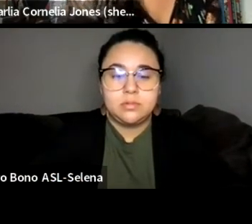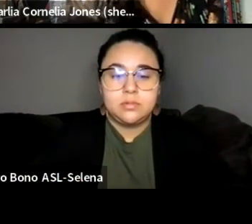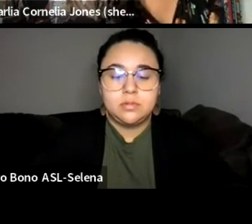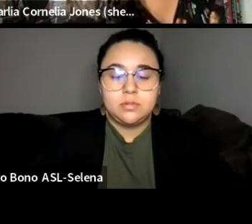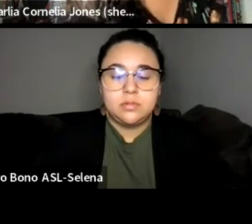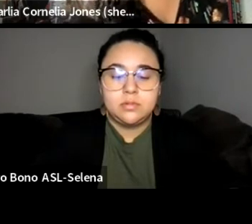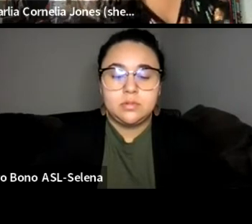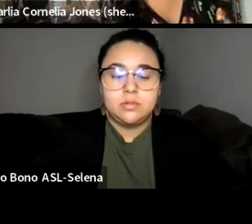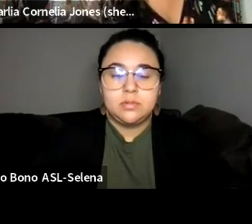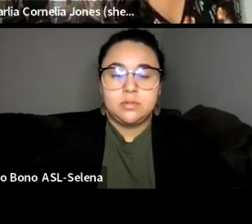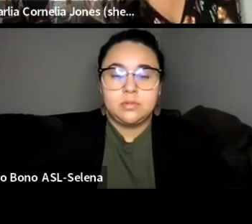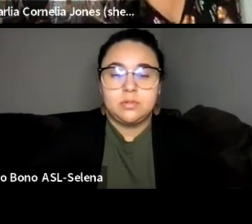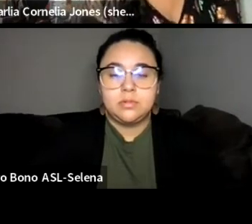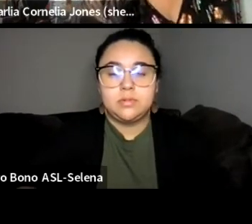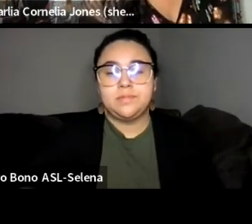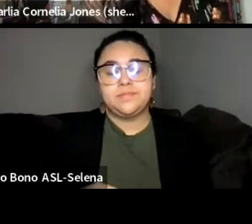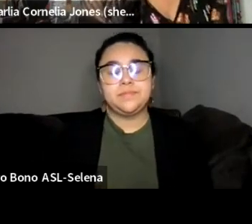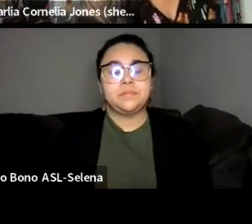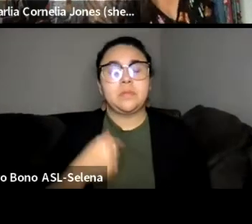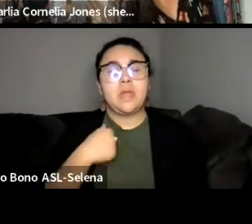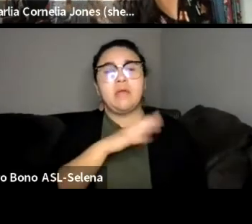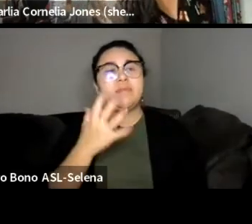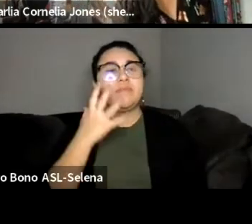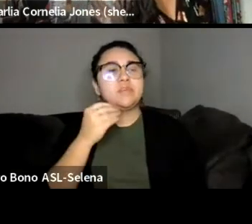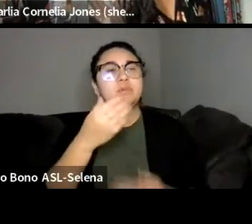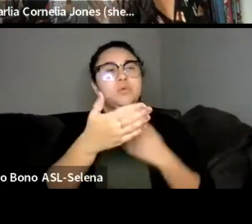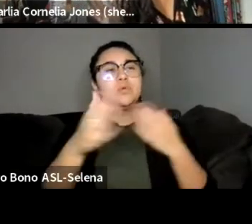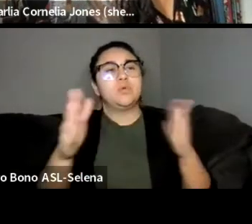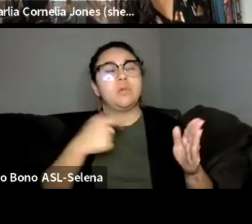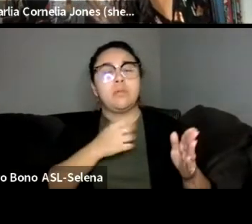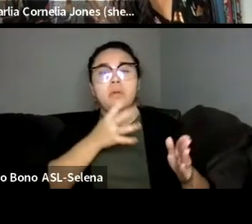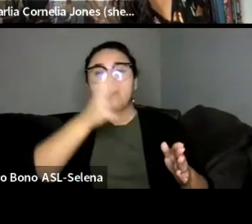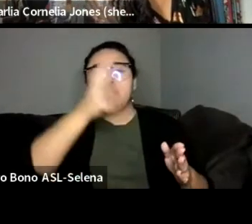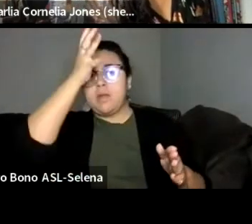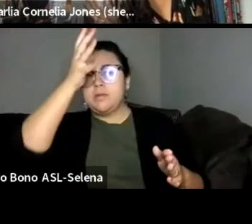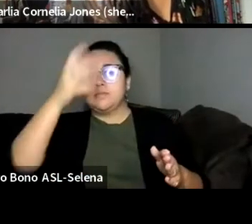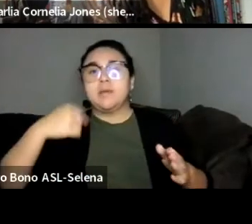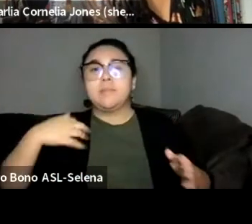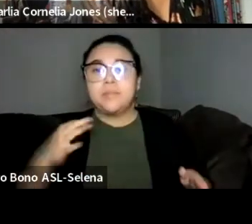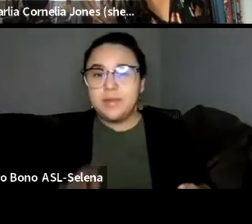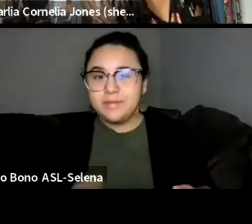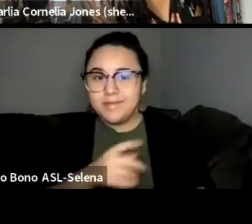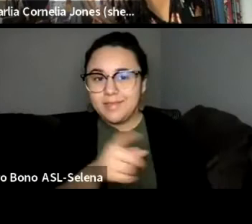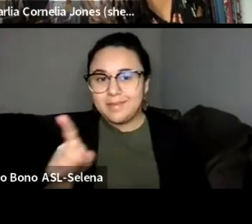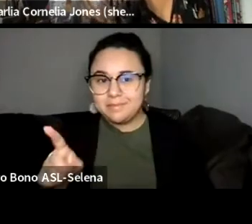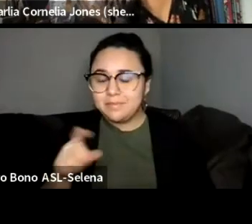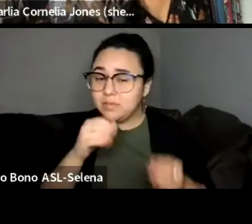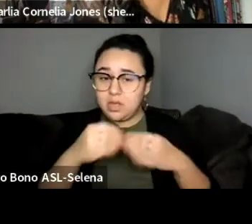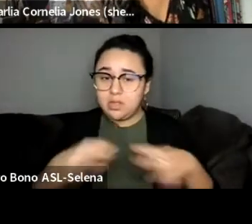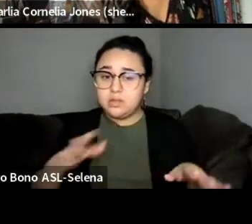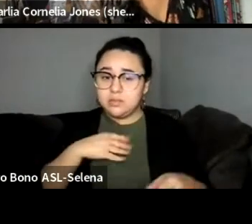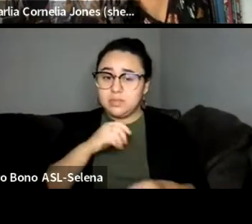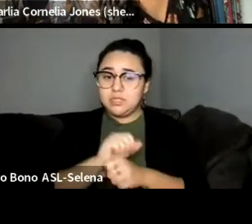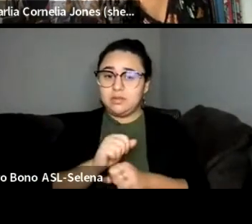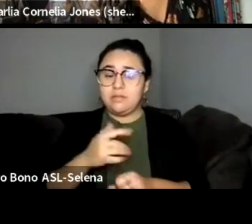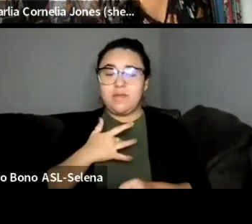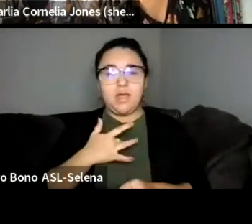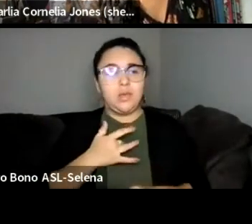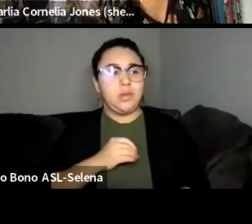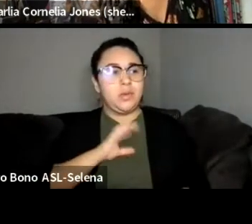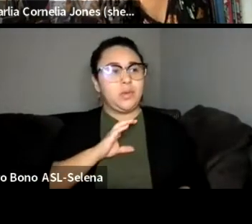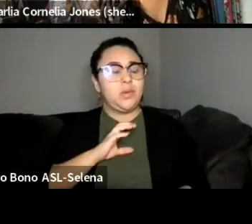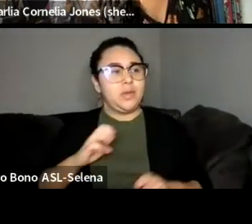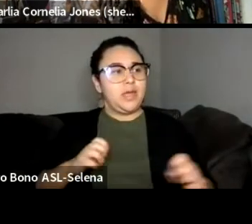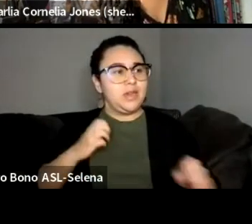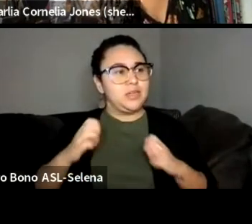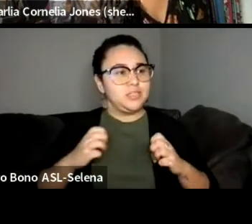asset and not, you know, not something that was going to make you lose jobs. And I just felt so energized and so incredible. And I was like, okay,